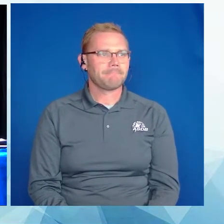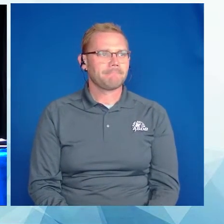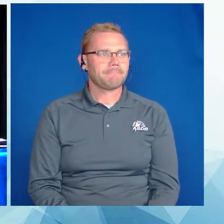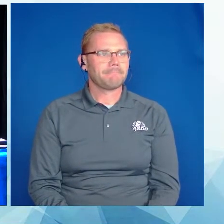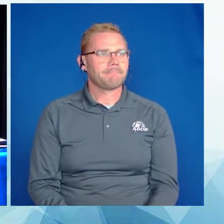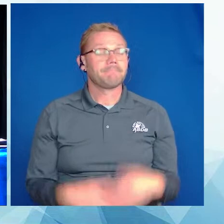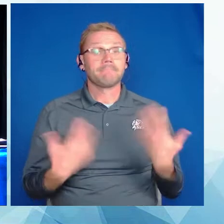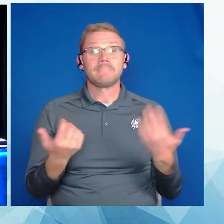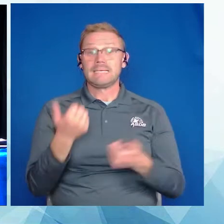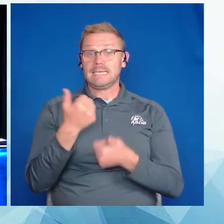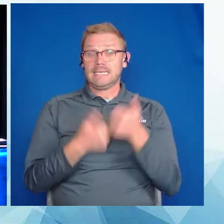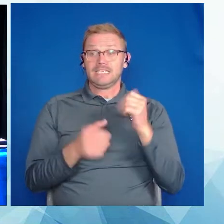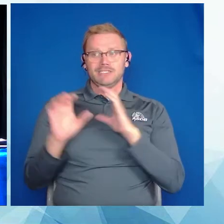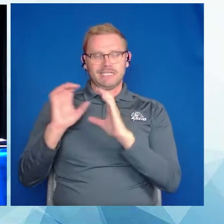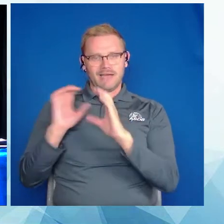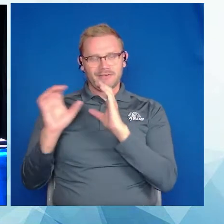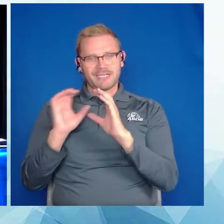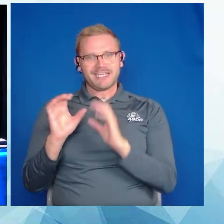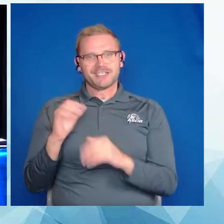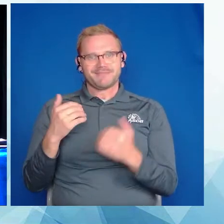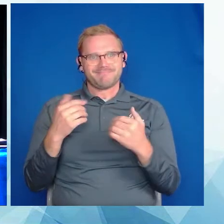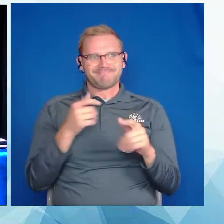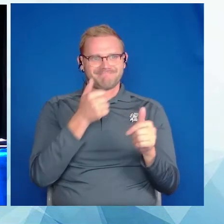Each of these conversations is a frog.